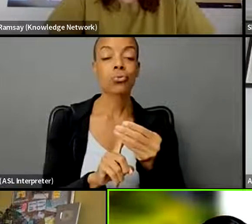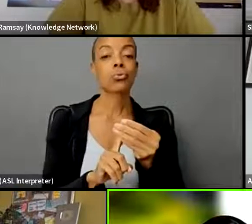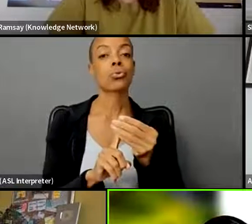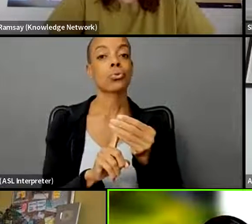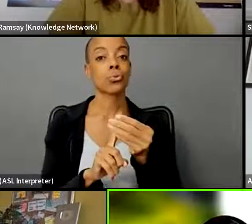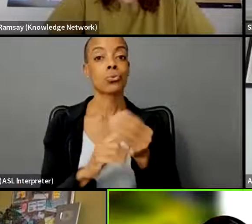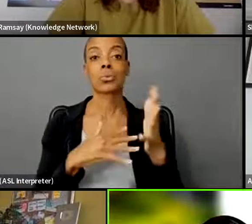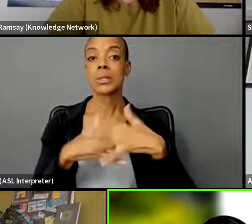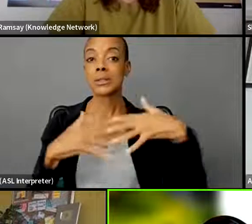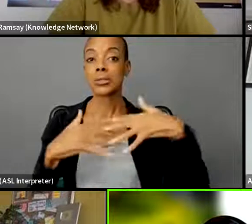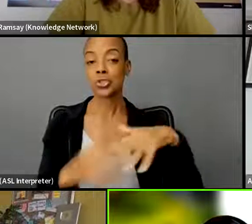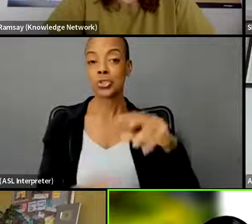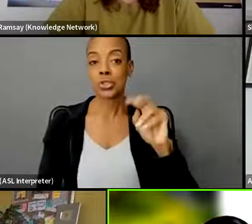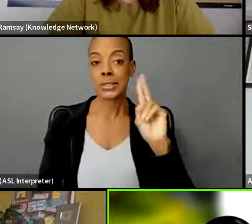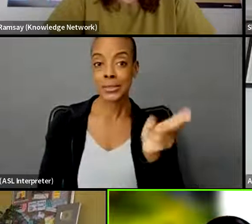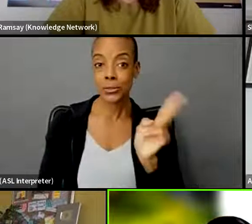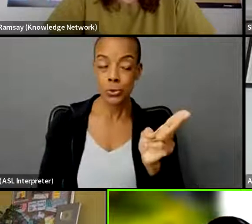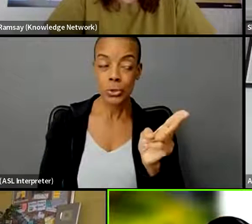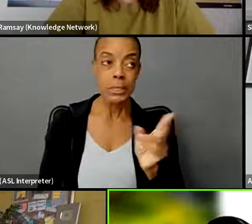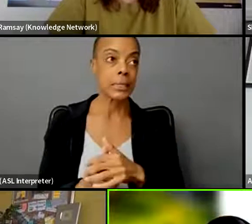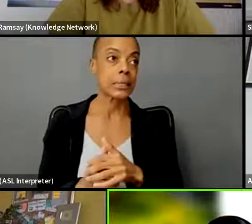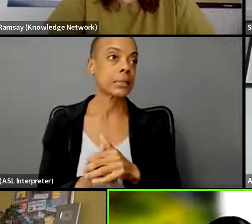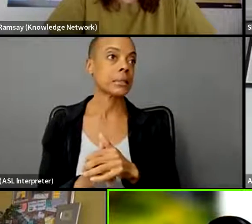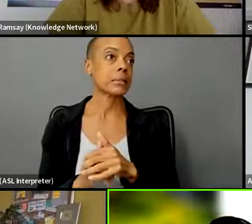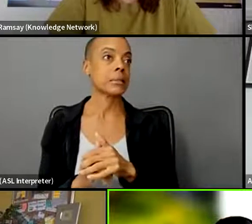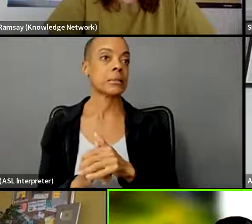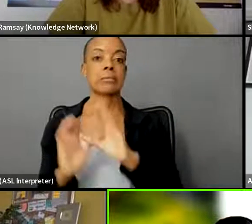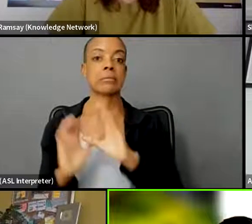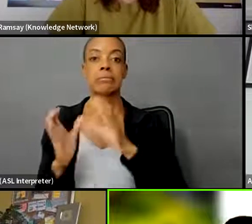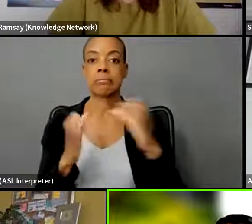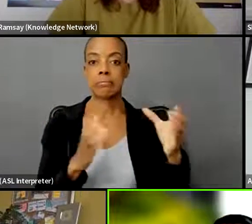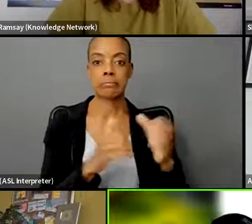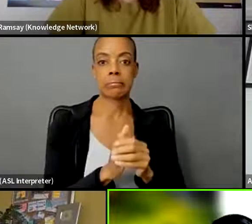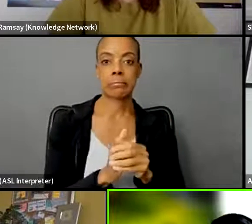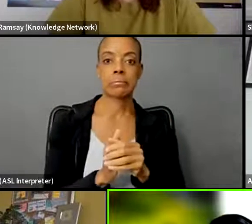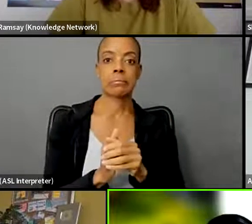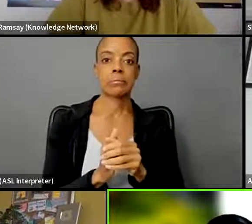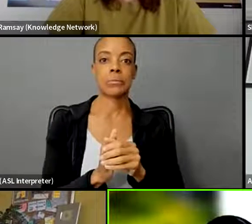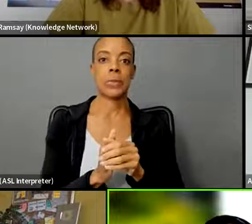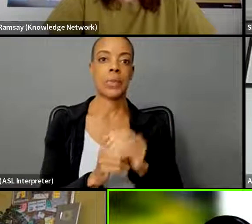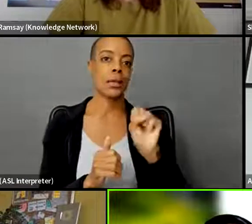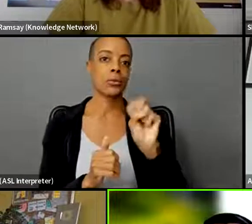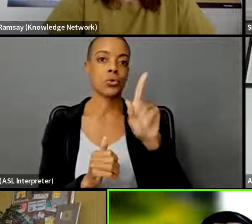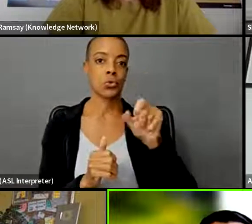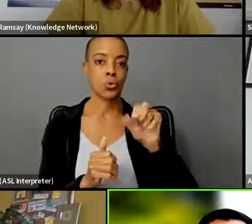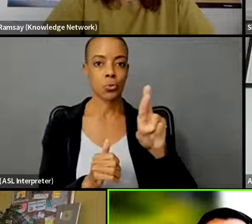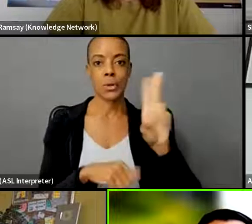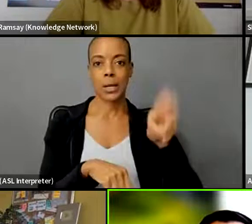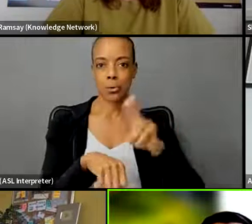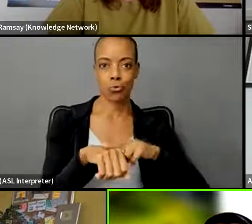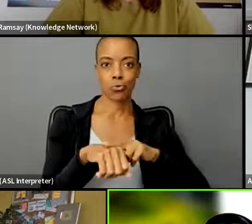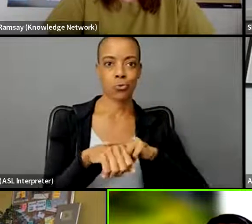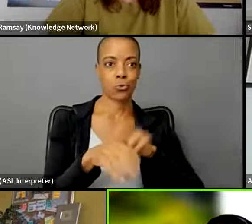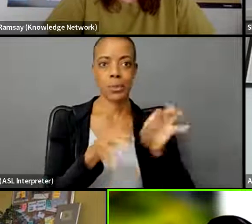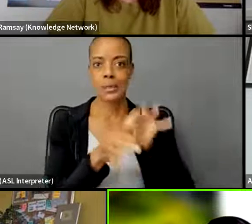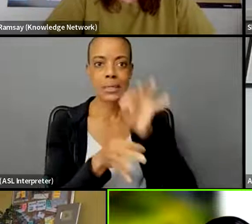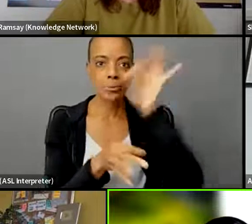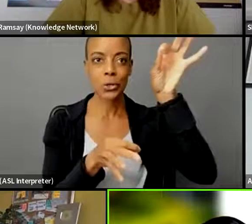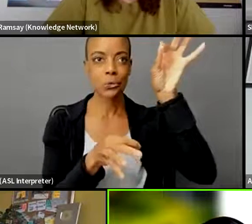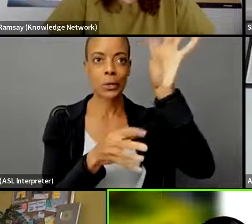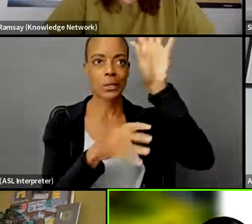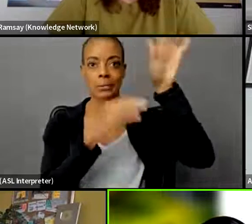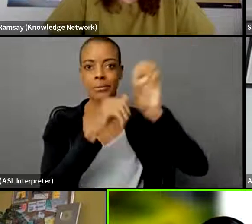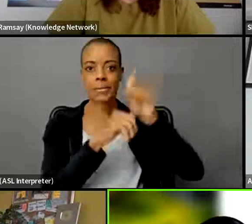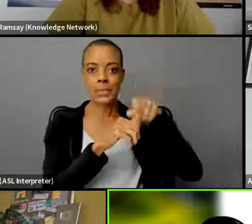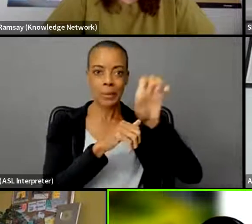Indigenous histories is another, and supernatural. And of course, there's a lot of overlap between all of those different kind of